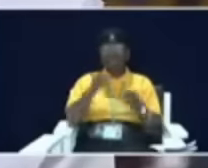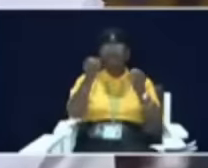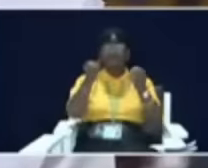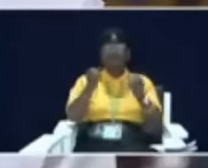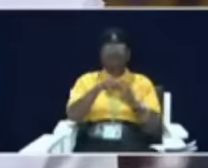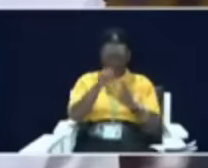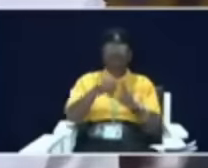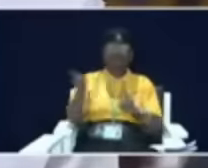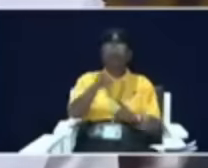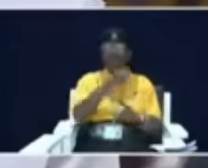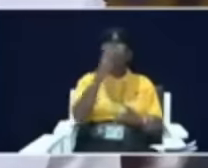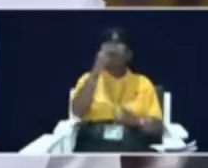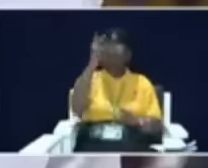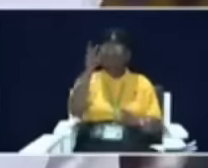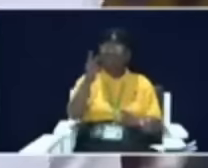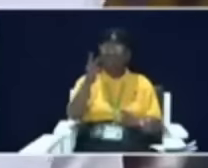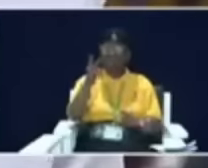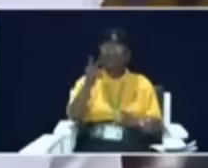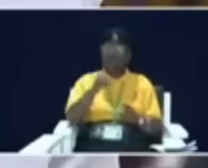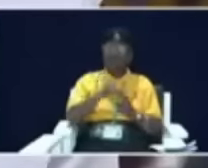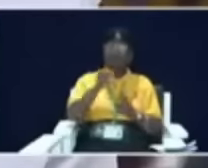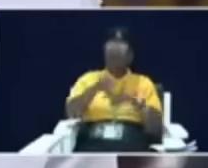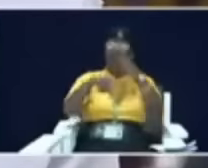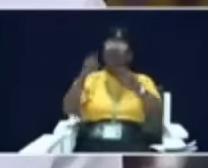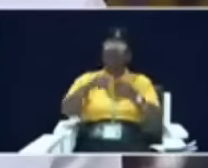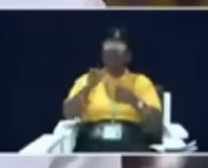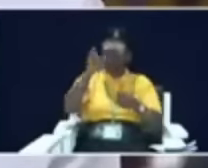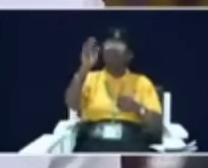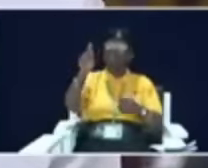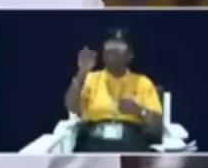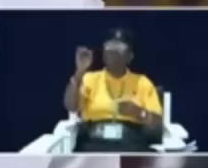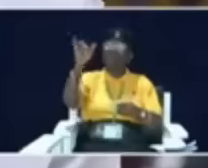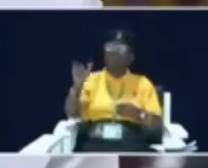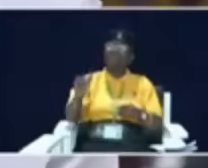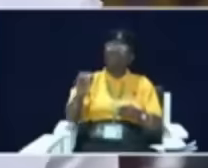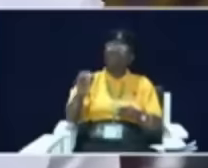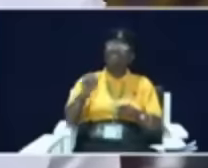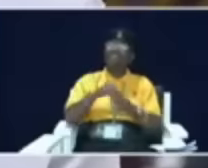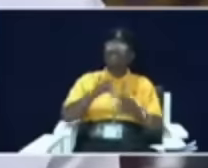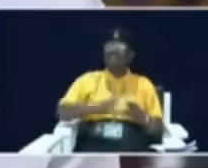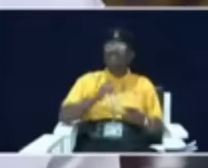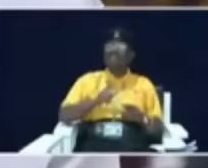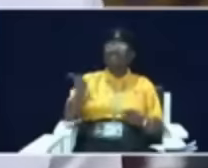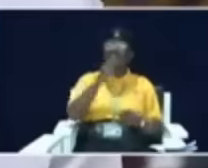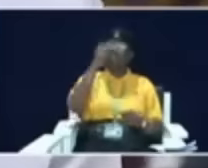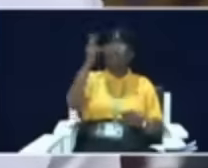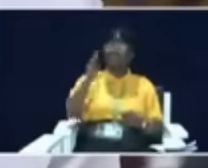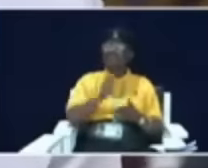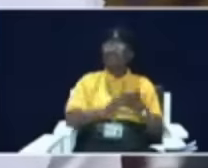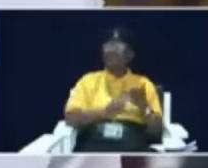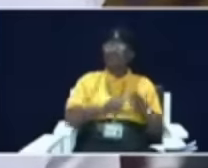When you see, if you go to Ikoyi or VI, you see some mighty houses. You